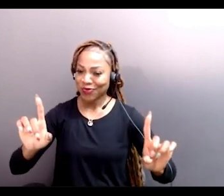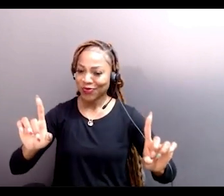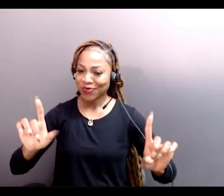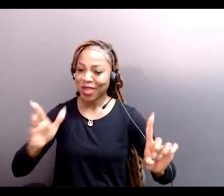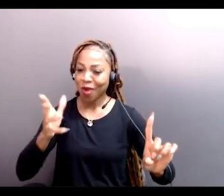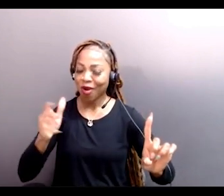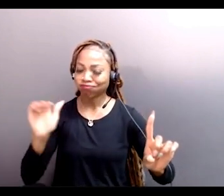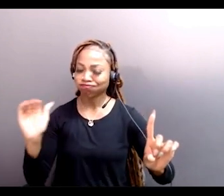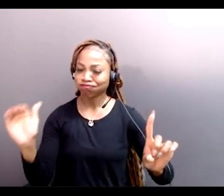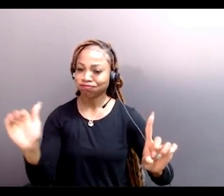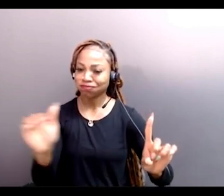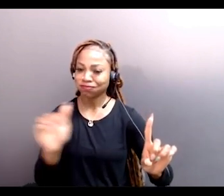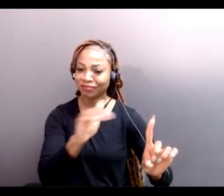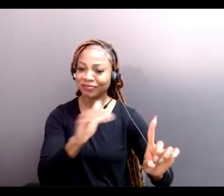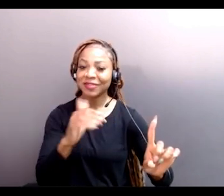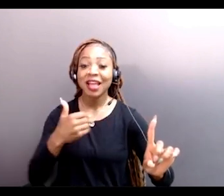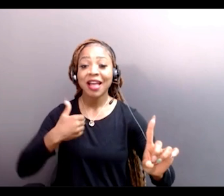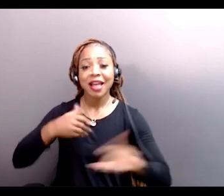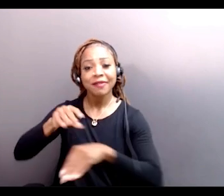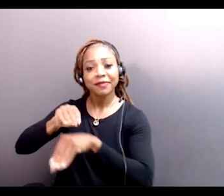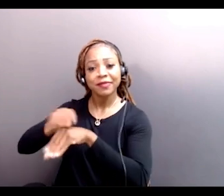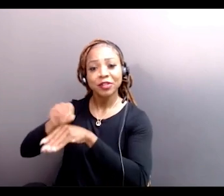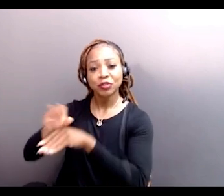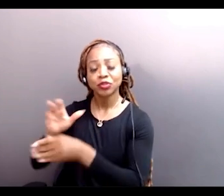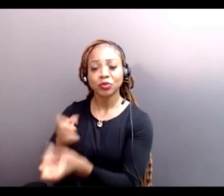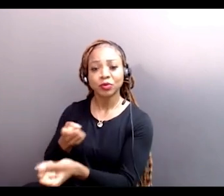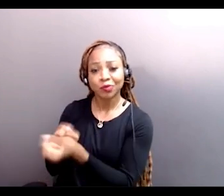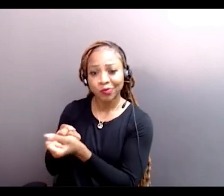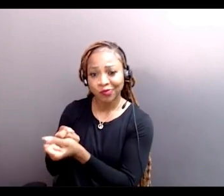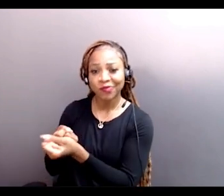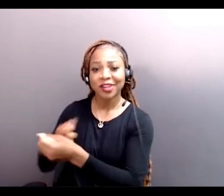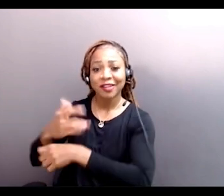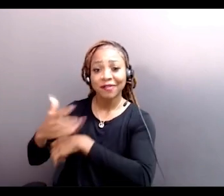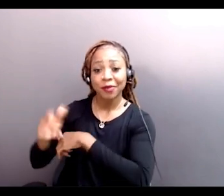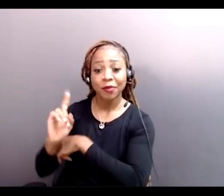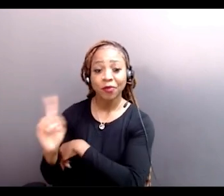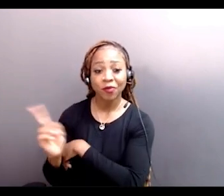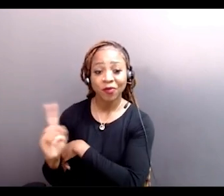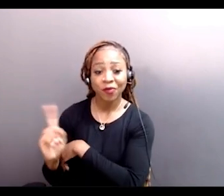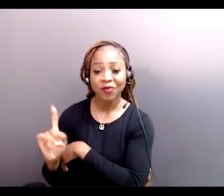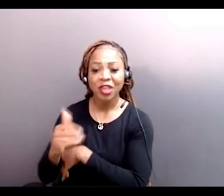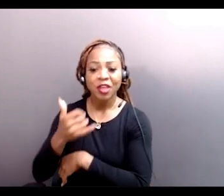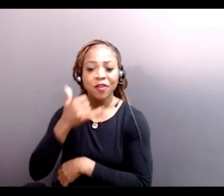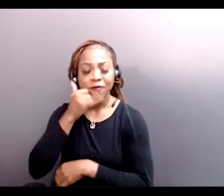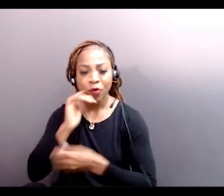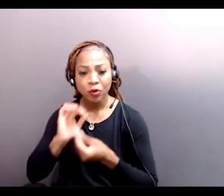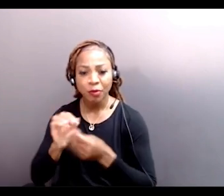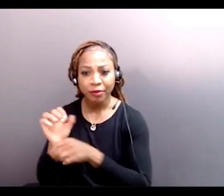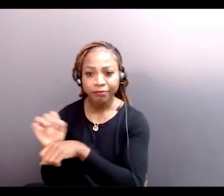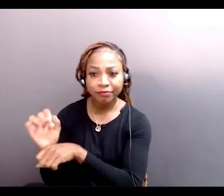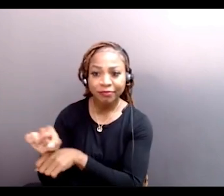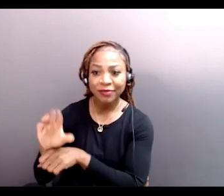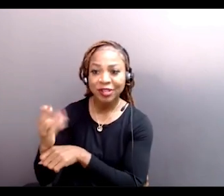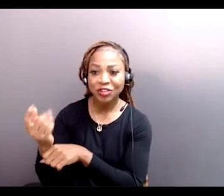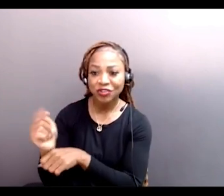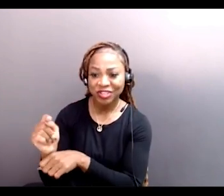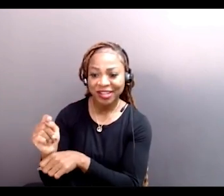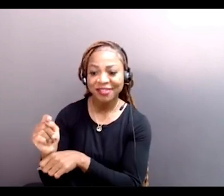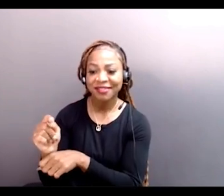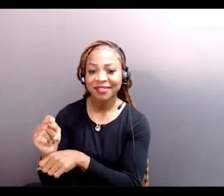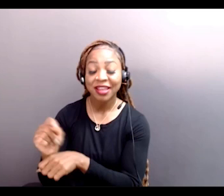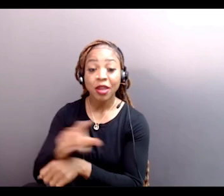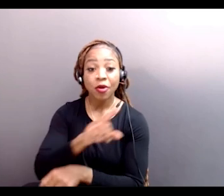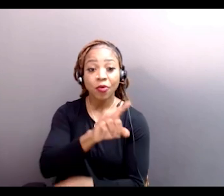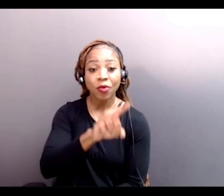quick reminder that there are counseling supports available at the number that's been shared in the chat as well. That number